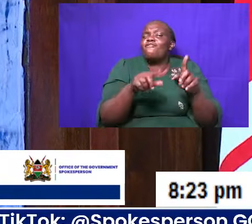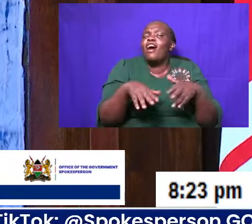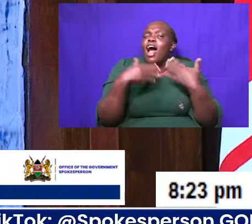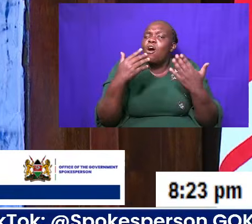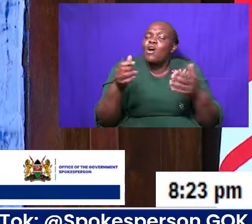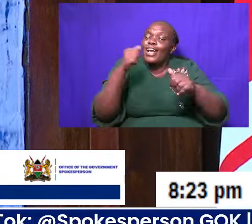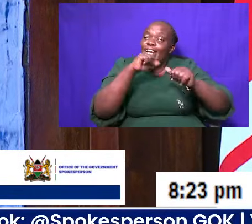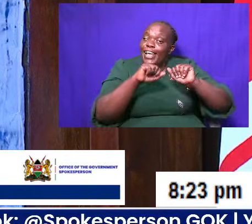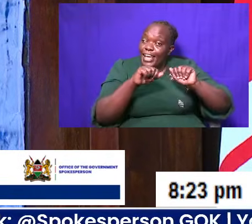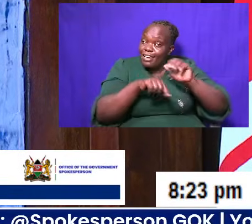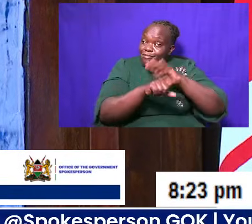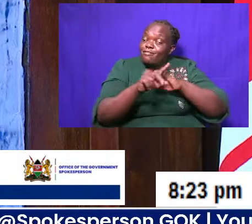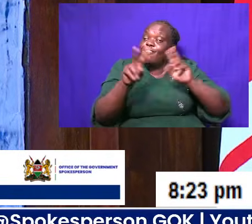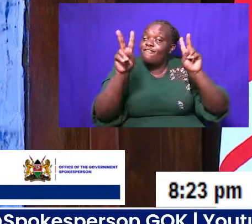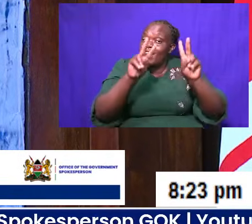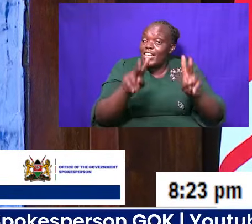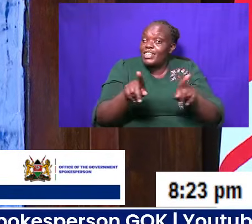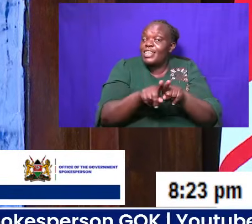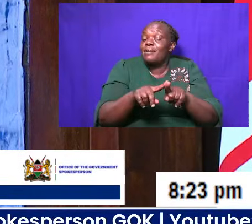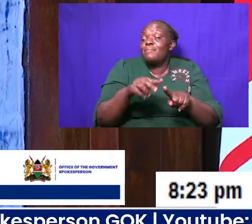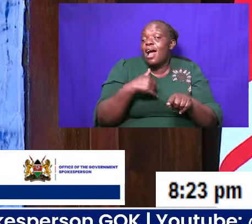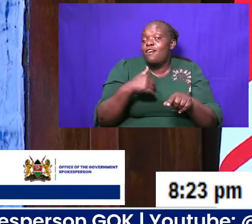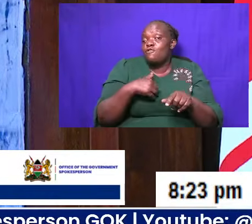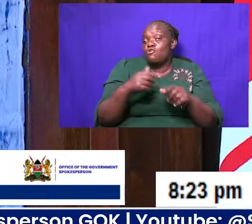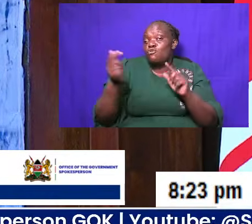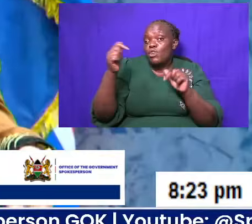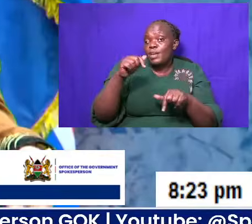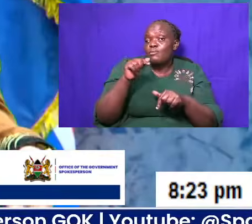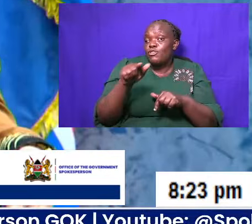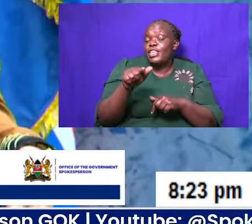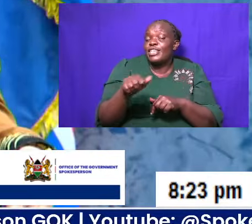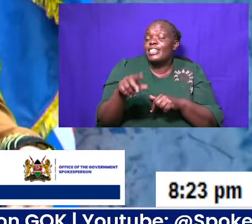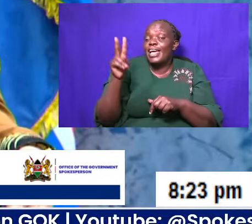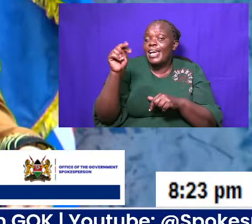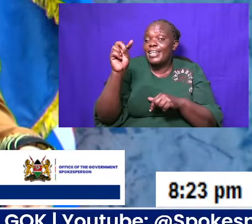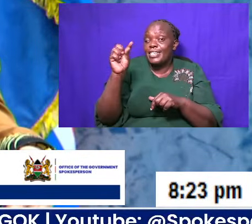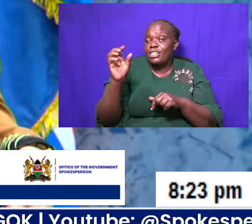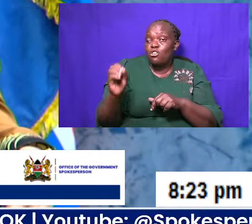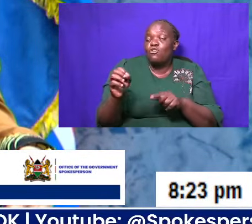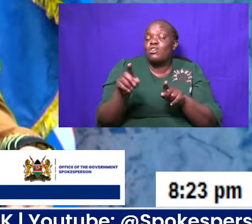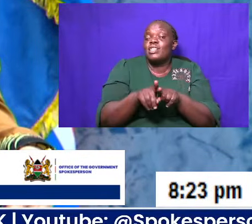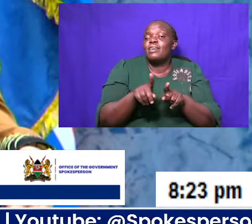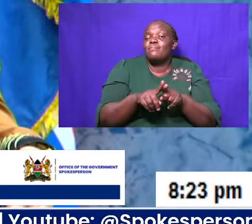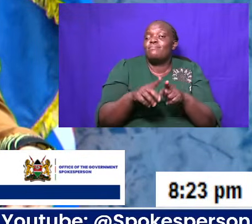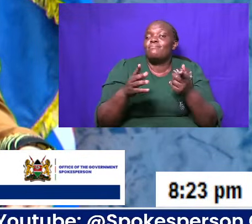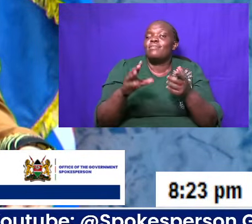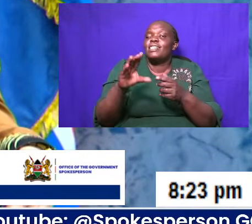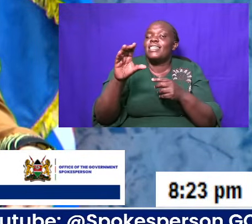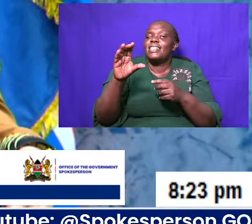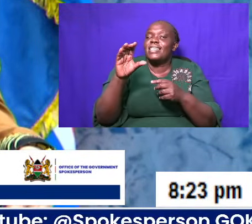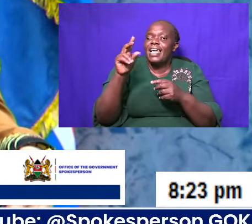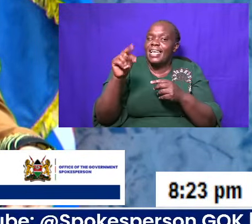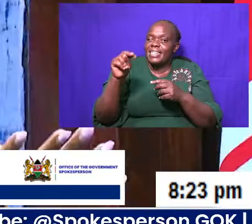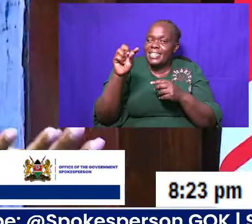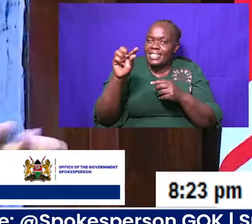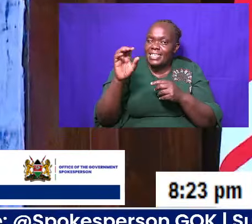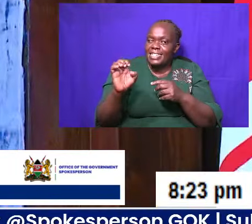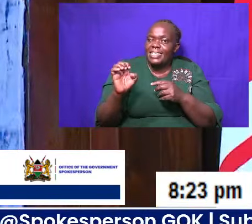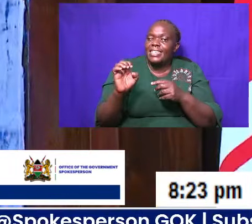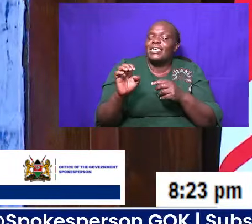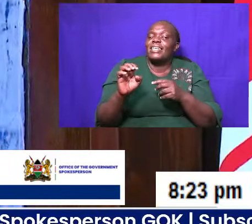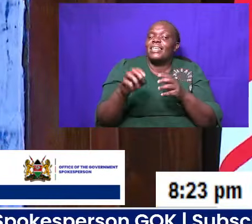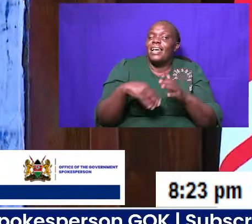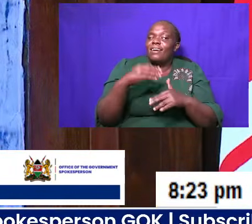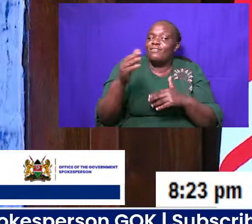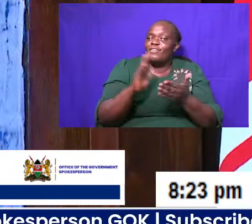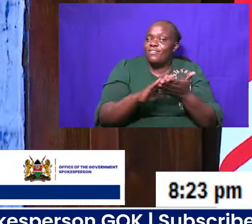assess values like respect? So you came to this NGO, and then after that, how did you end up as a CEO of NGC? So after that, I'm trying to rush you